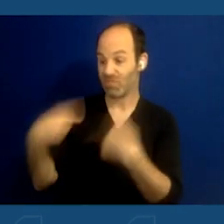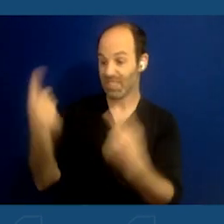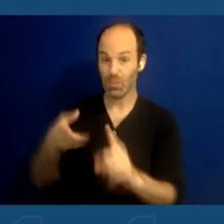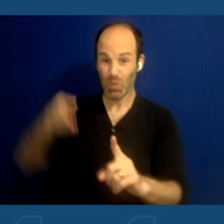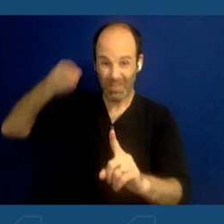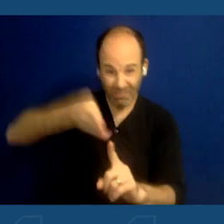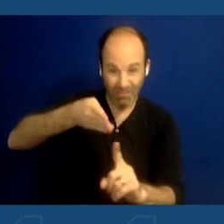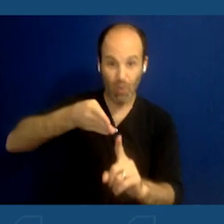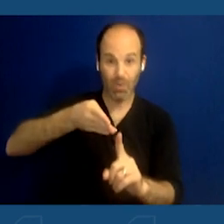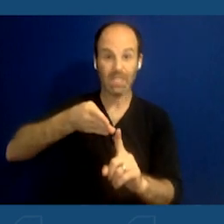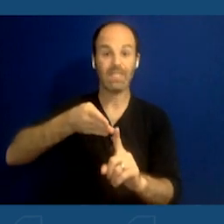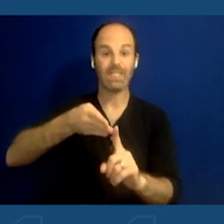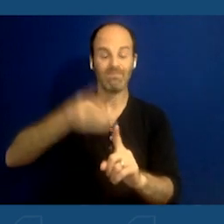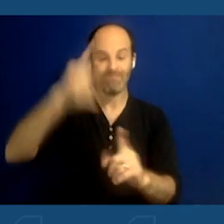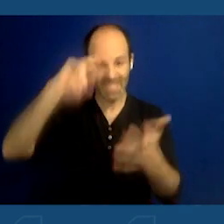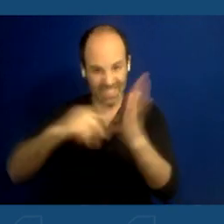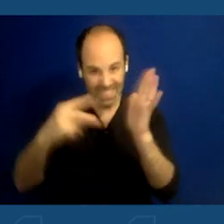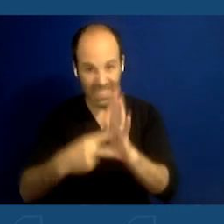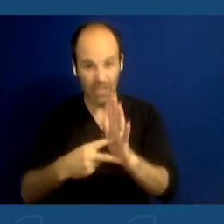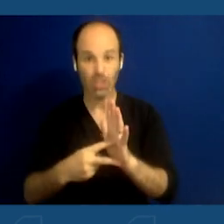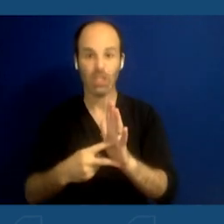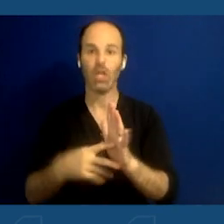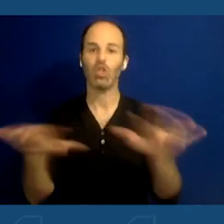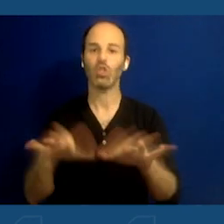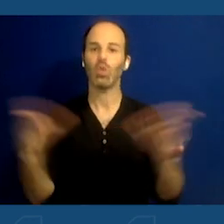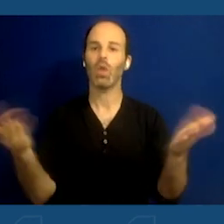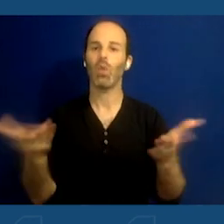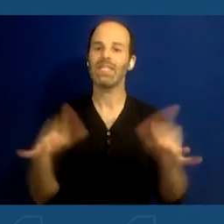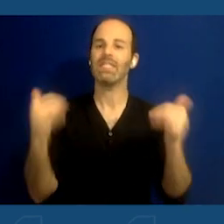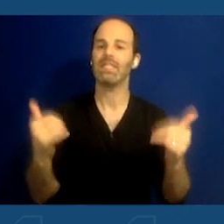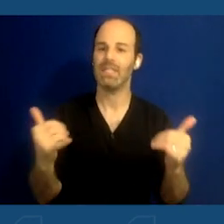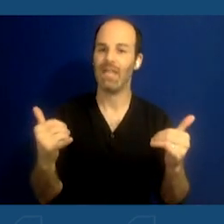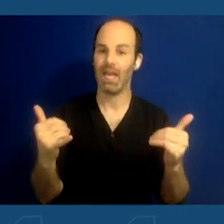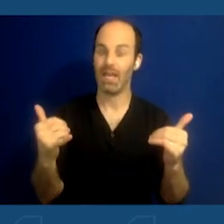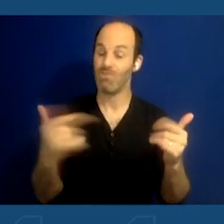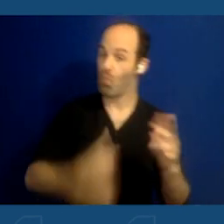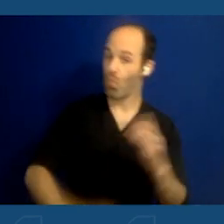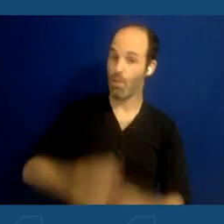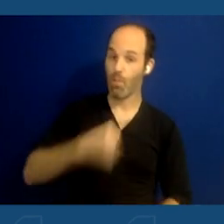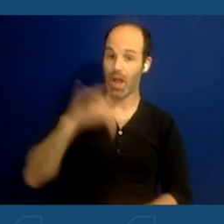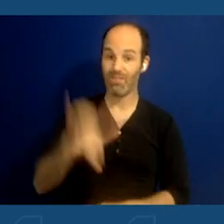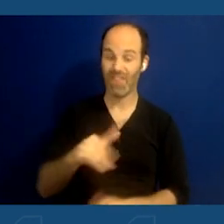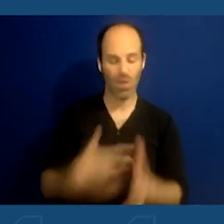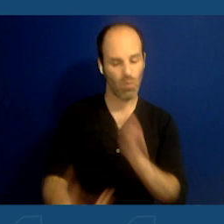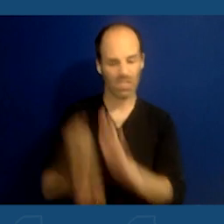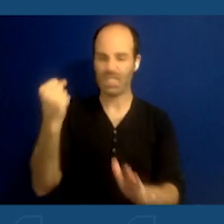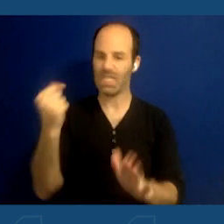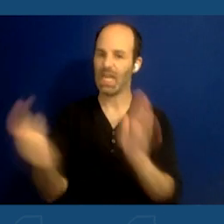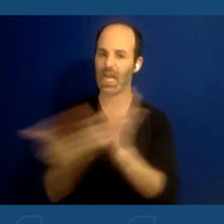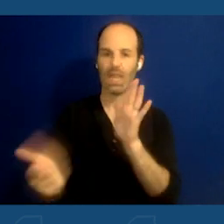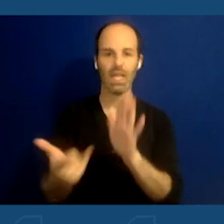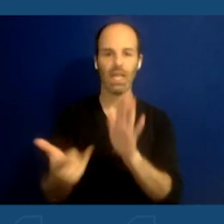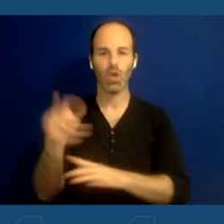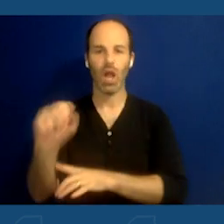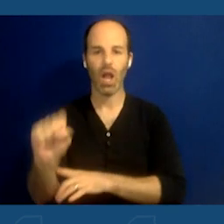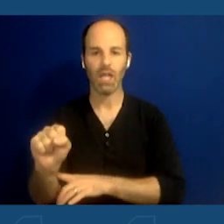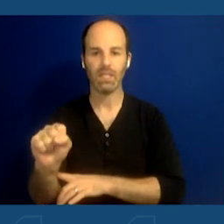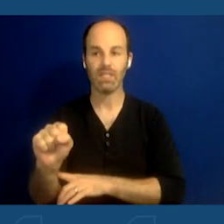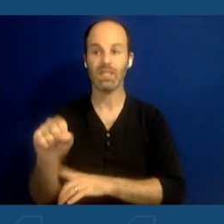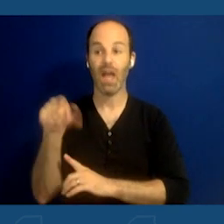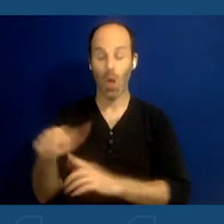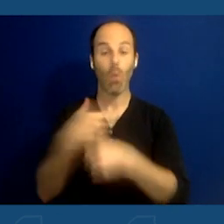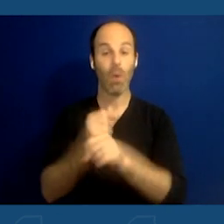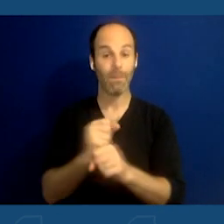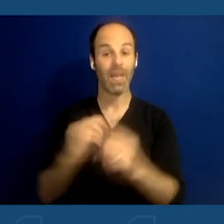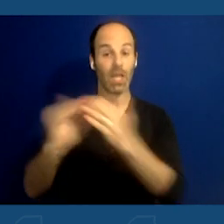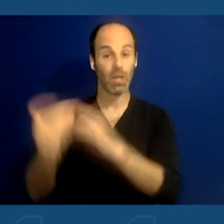they did here today. We're proud of it. We're seizing more illegal firearms. We're making more communities safe. And so far, the state